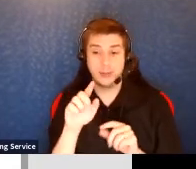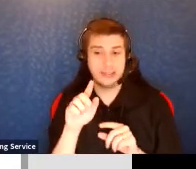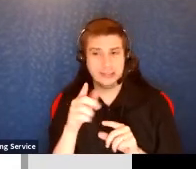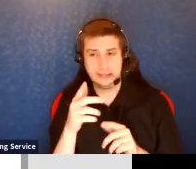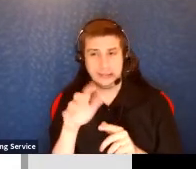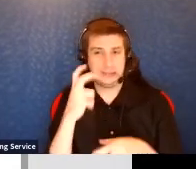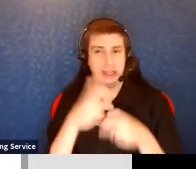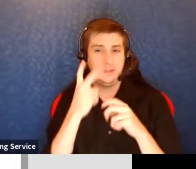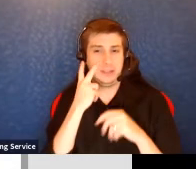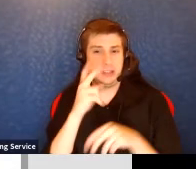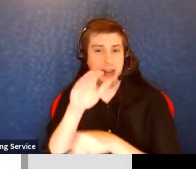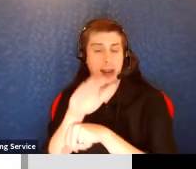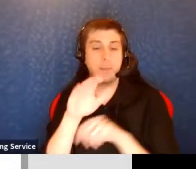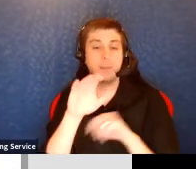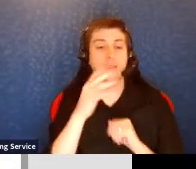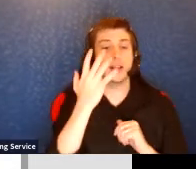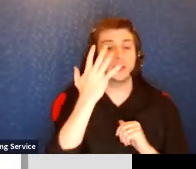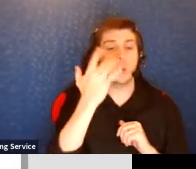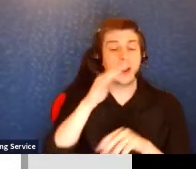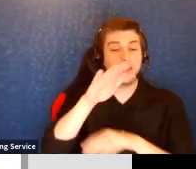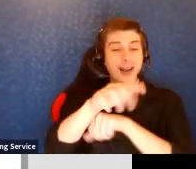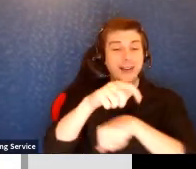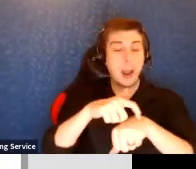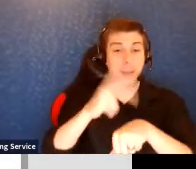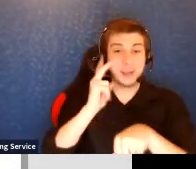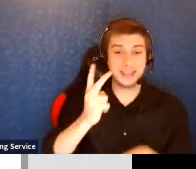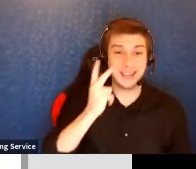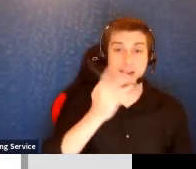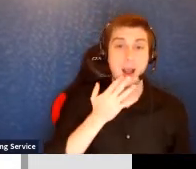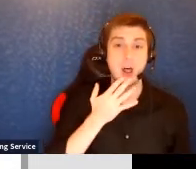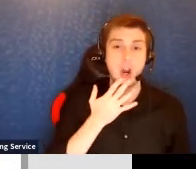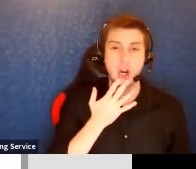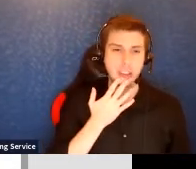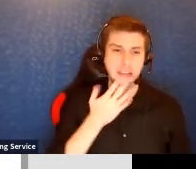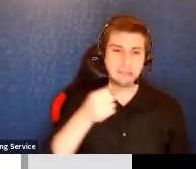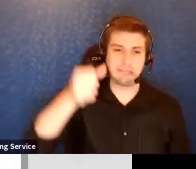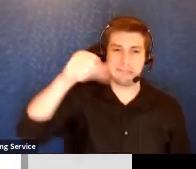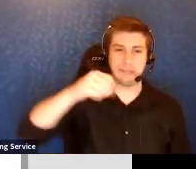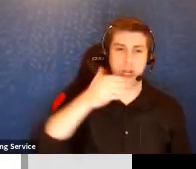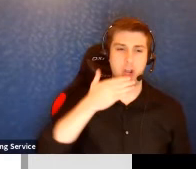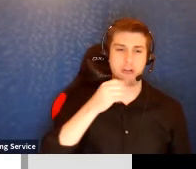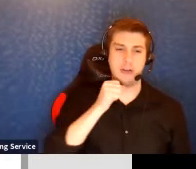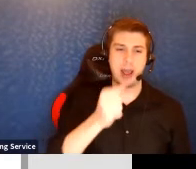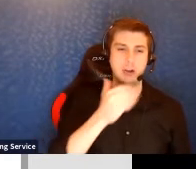So that's why we have poor color perception in the dark. So as we're looking around,